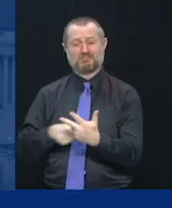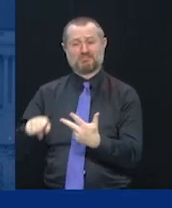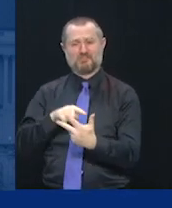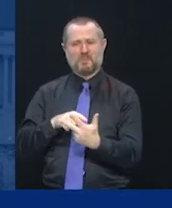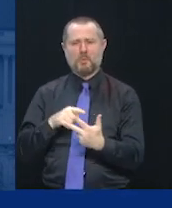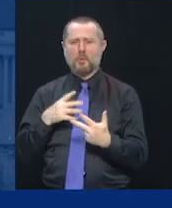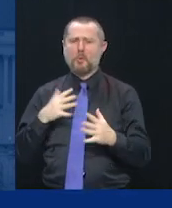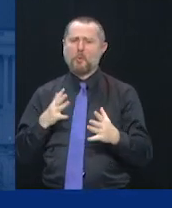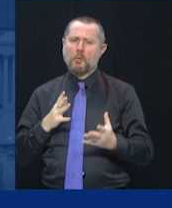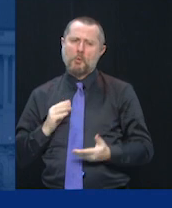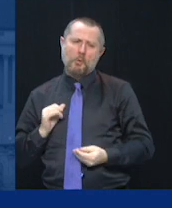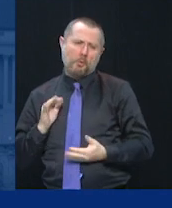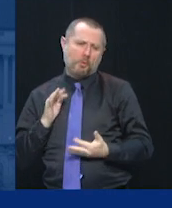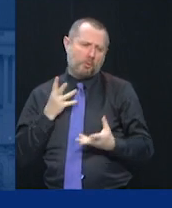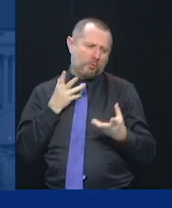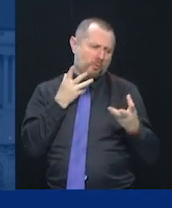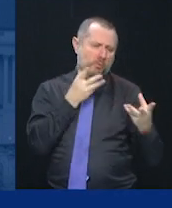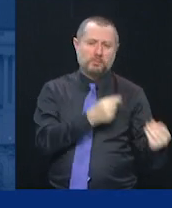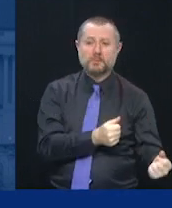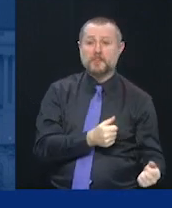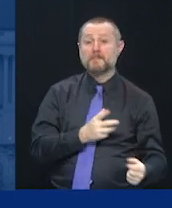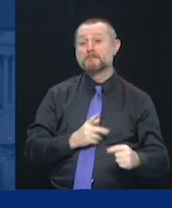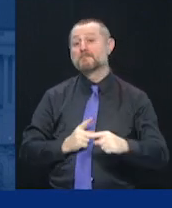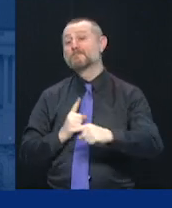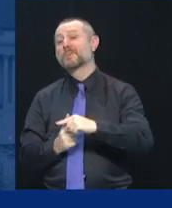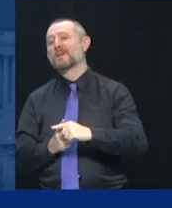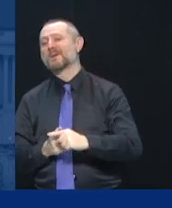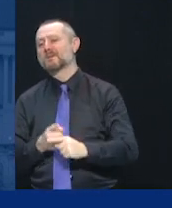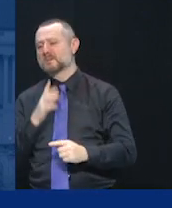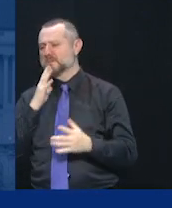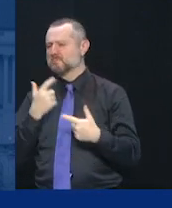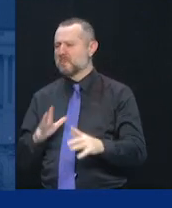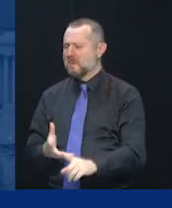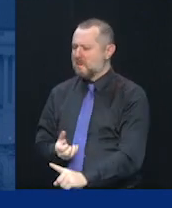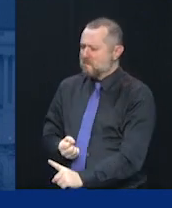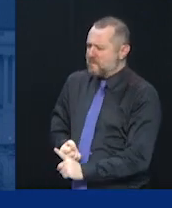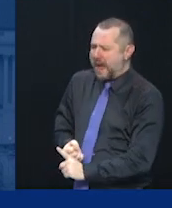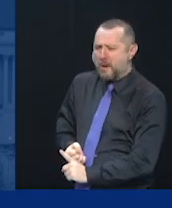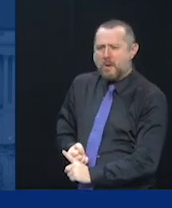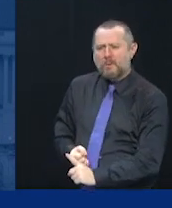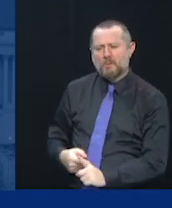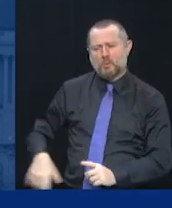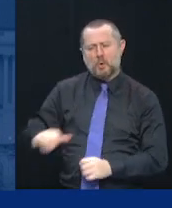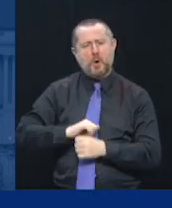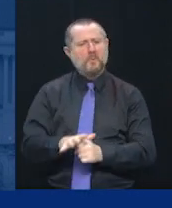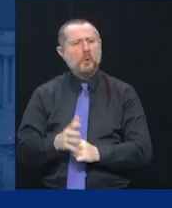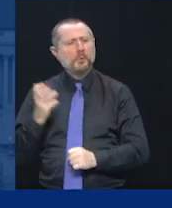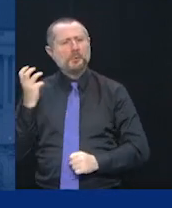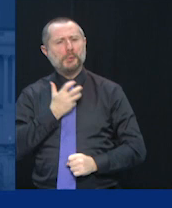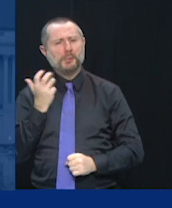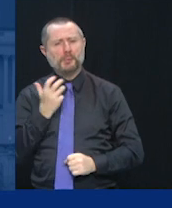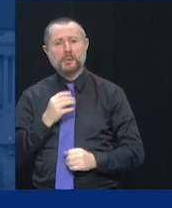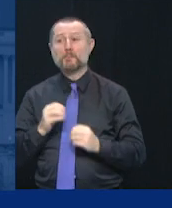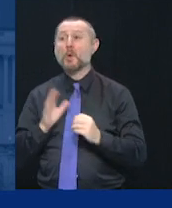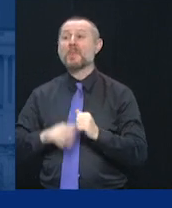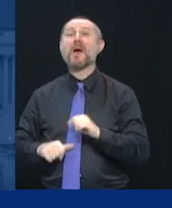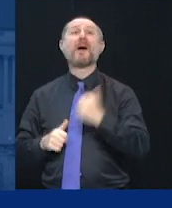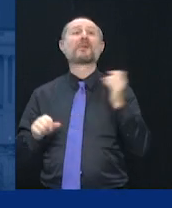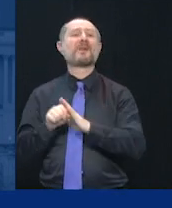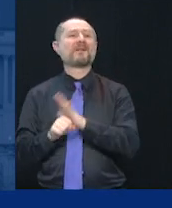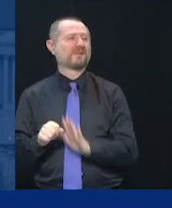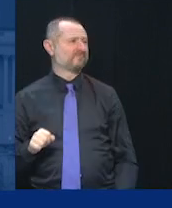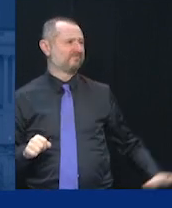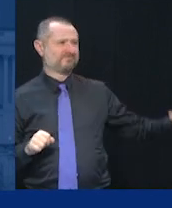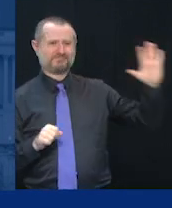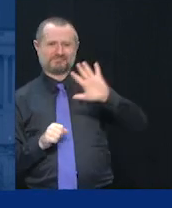higher price for COVID than other states and other parts of this country. That is just a fact.